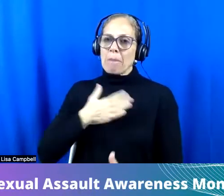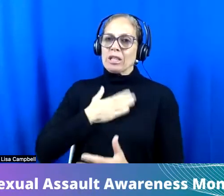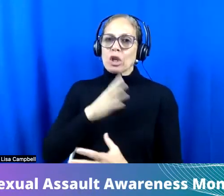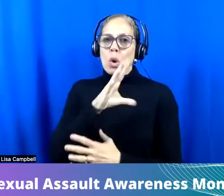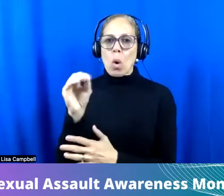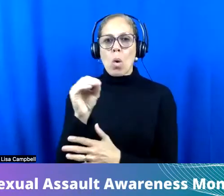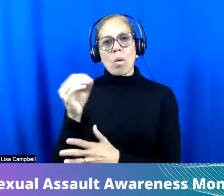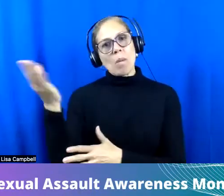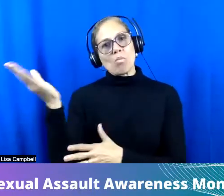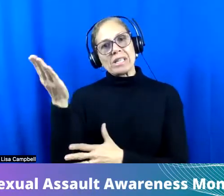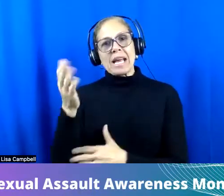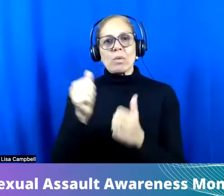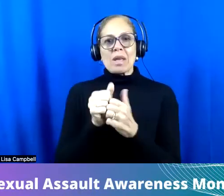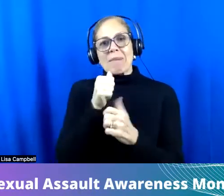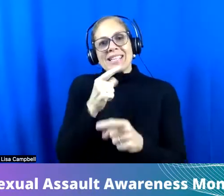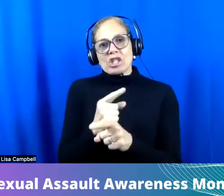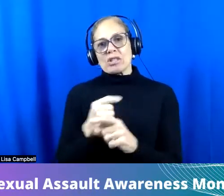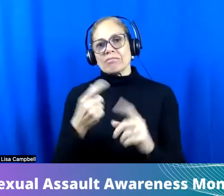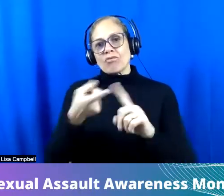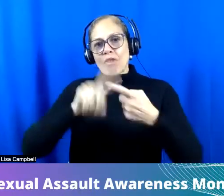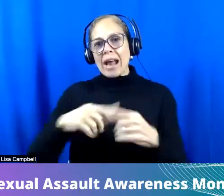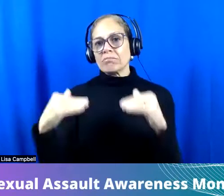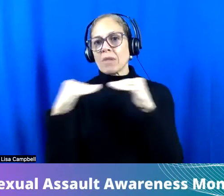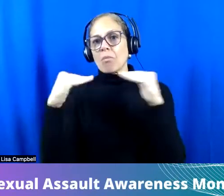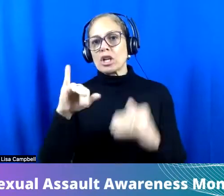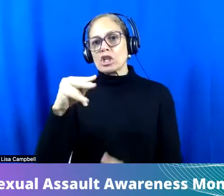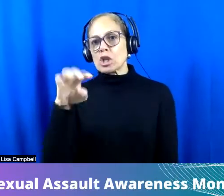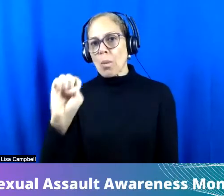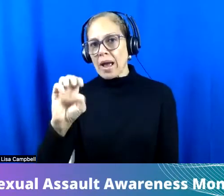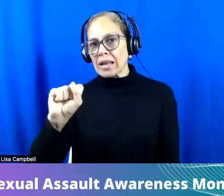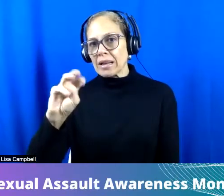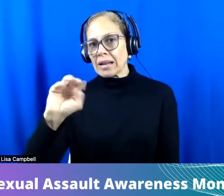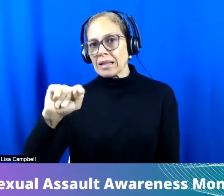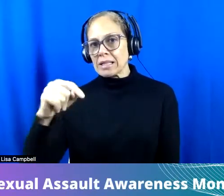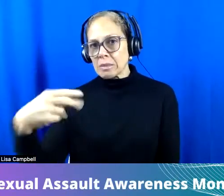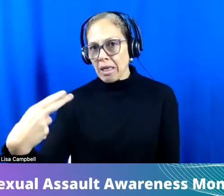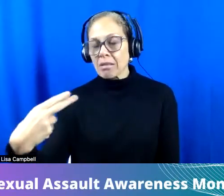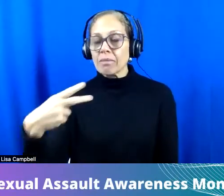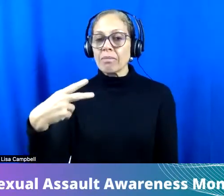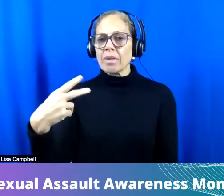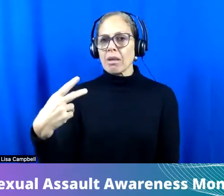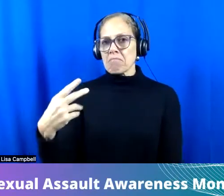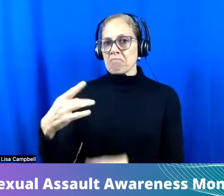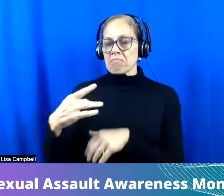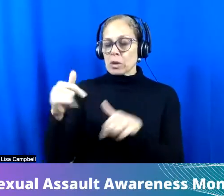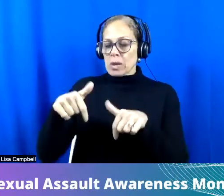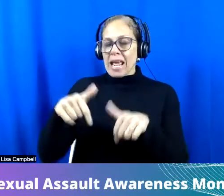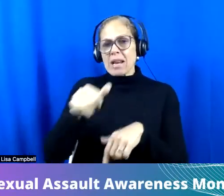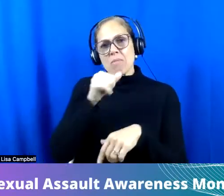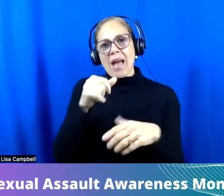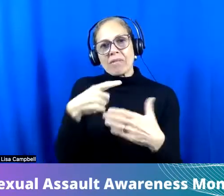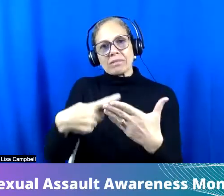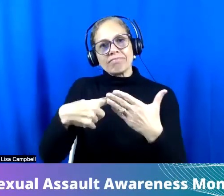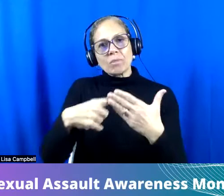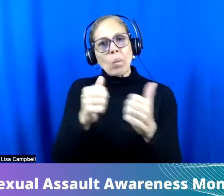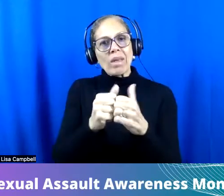sister, friend, comrade, Joanne Smith. So really excited. We had an opportunity to share earlier today in a private session with